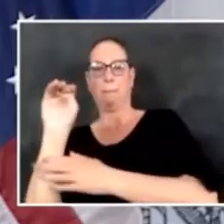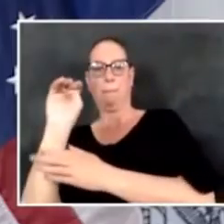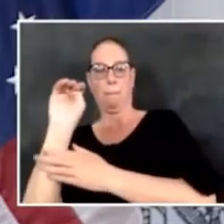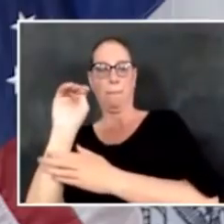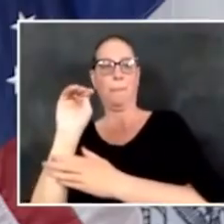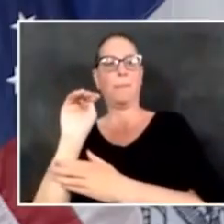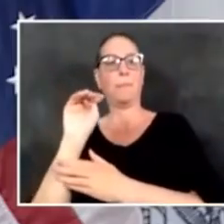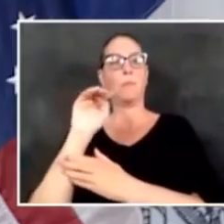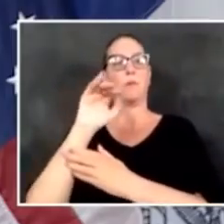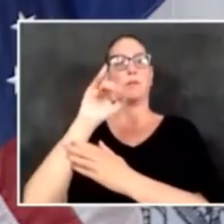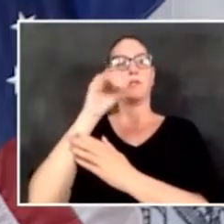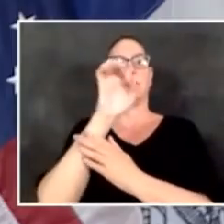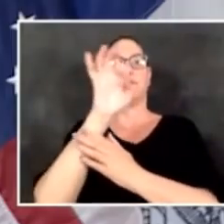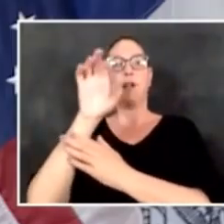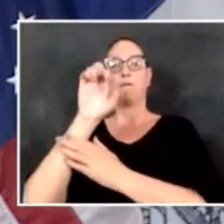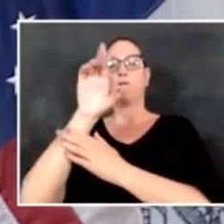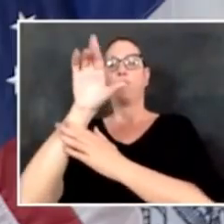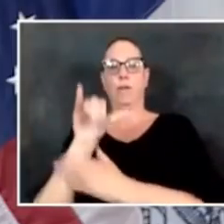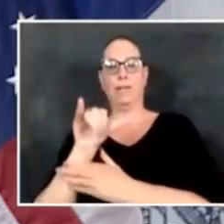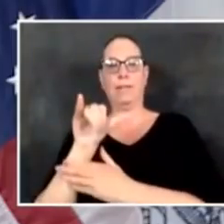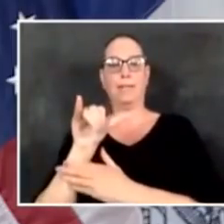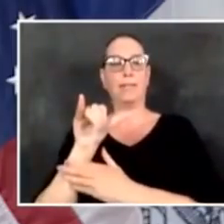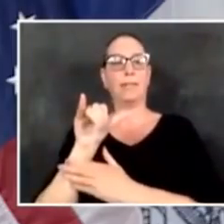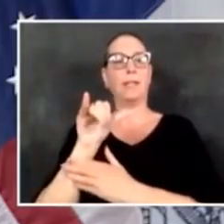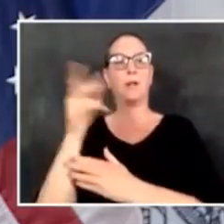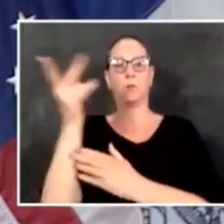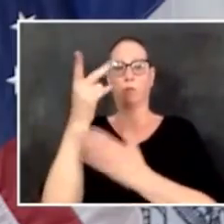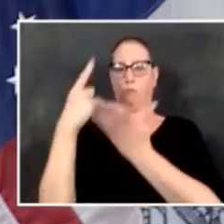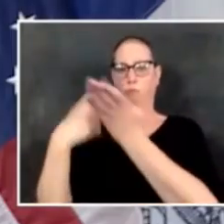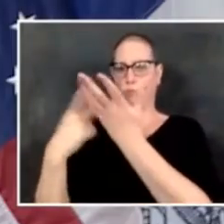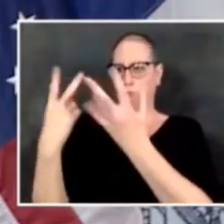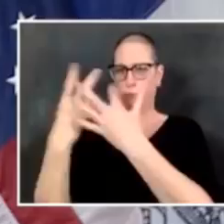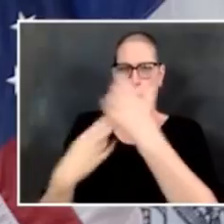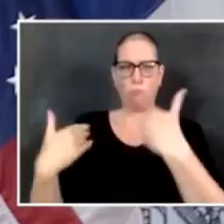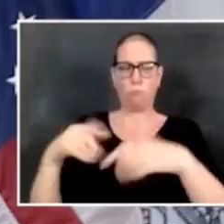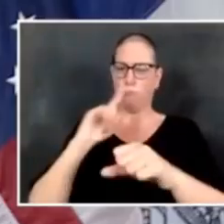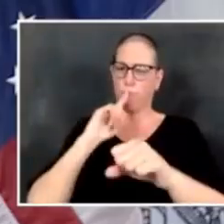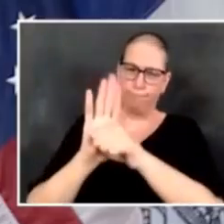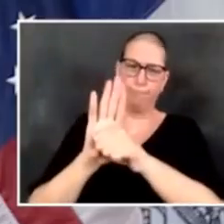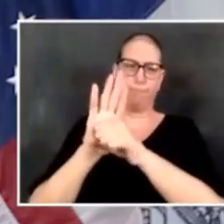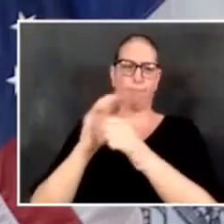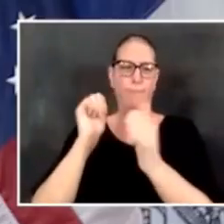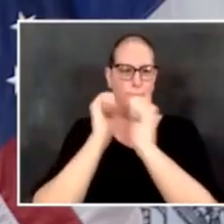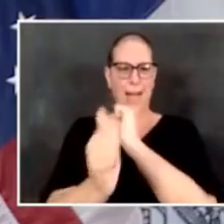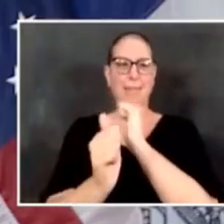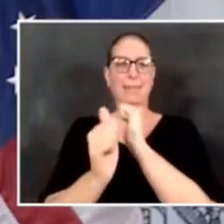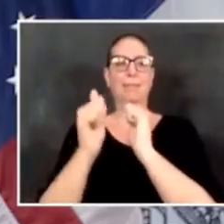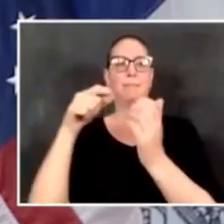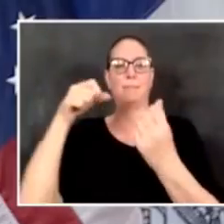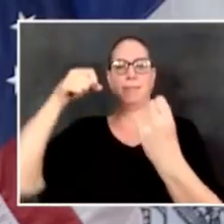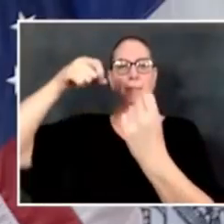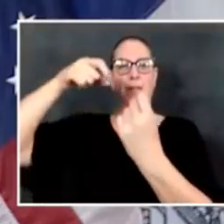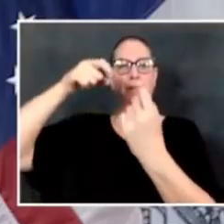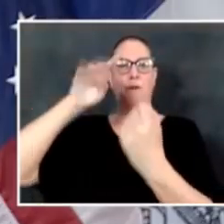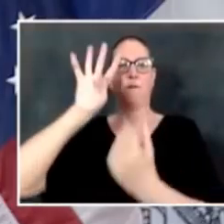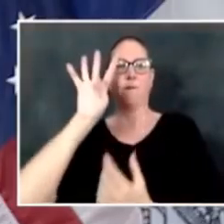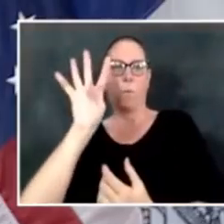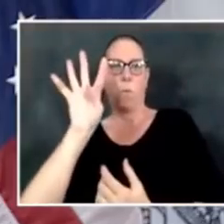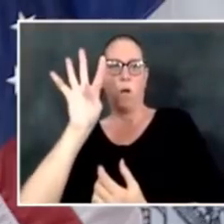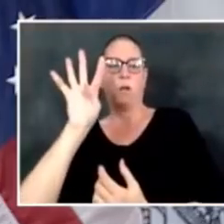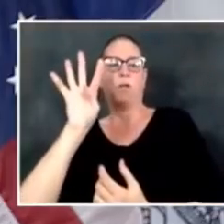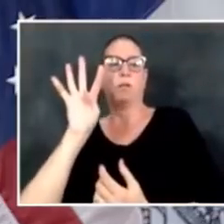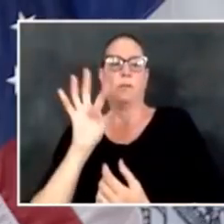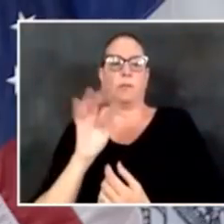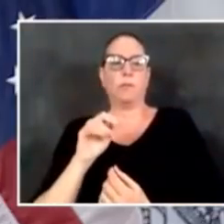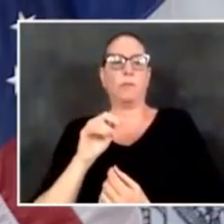and moving us forward now and in the future. And that is leadership. Understanding that people are put back on their heels, you come to